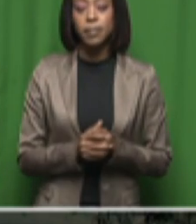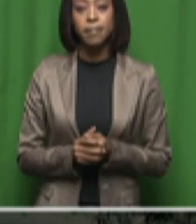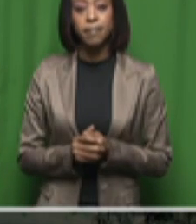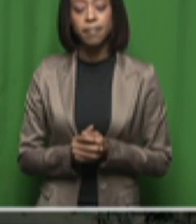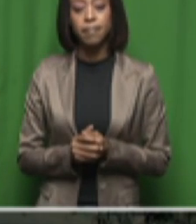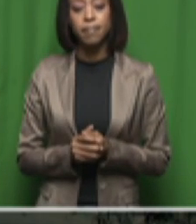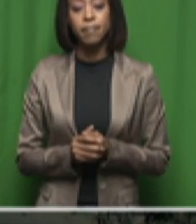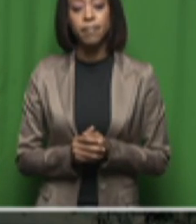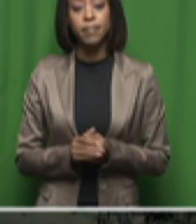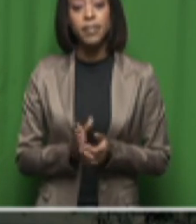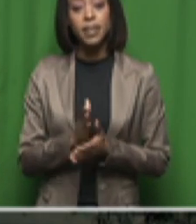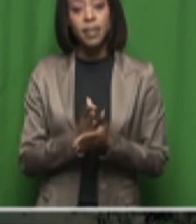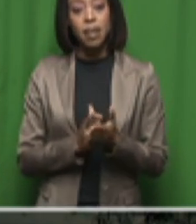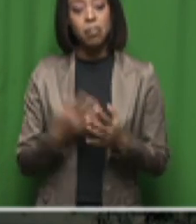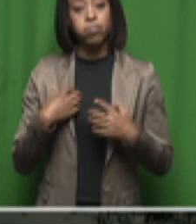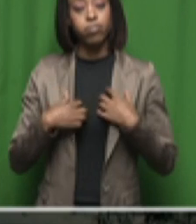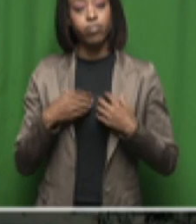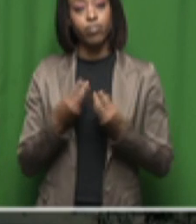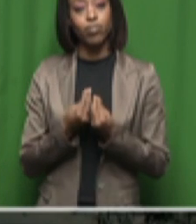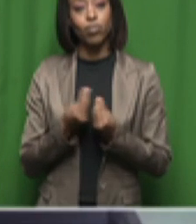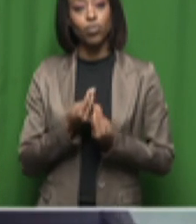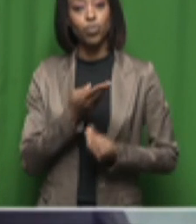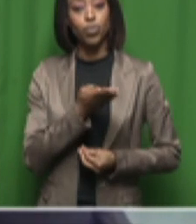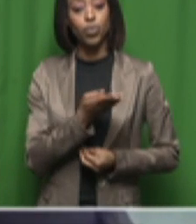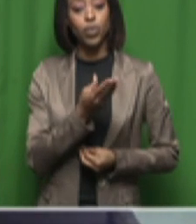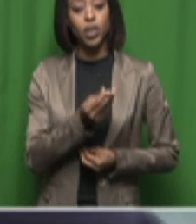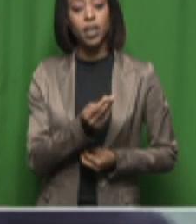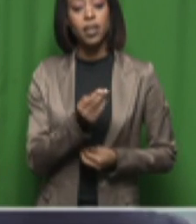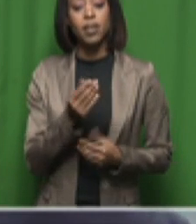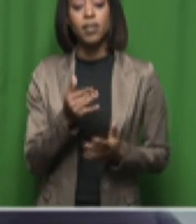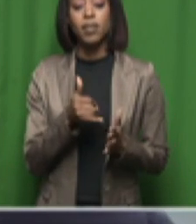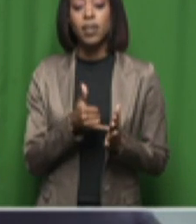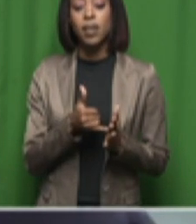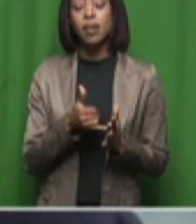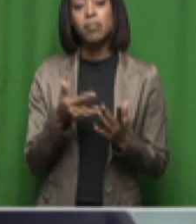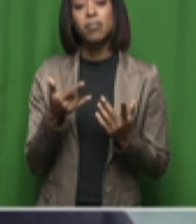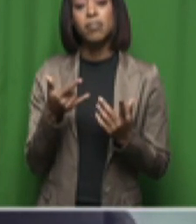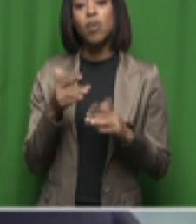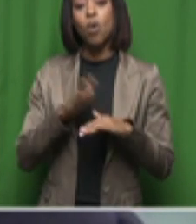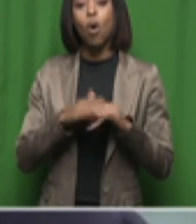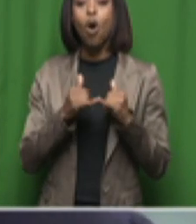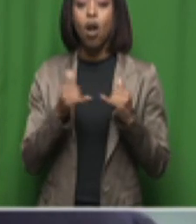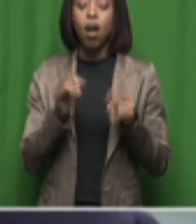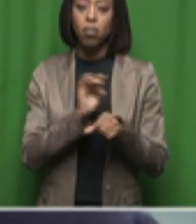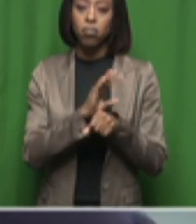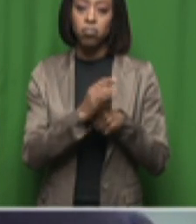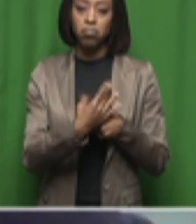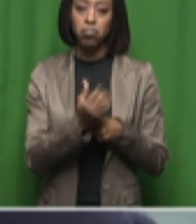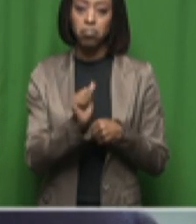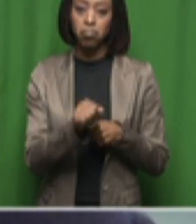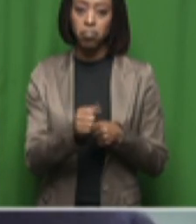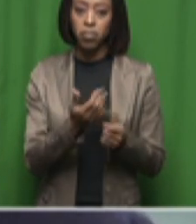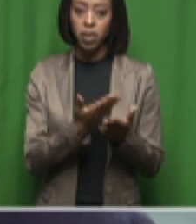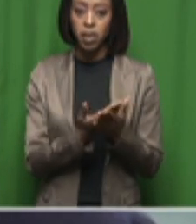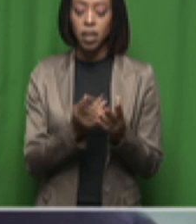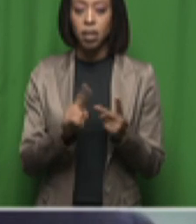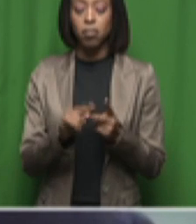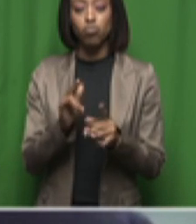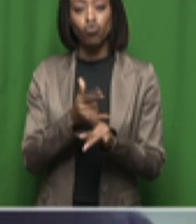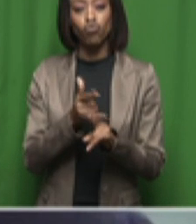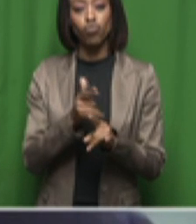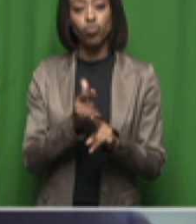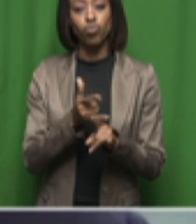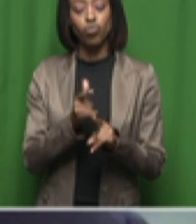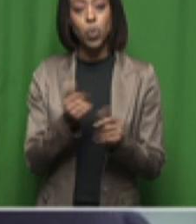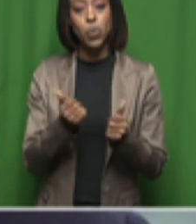So some of the most exciting features, really, it's the virtual consultation. It's the chat